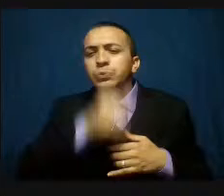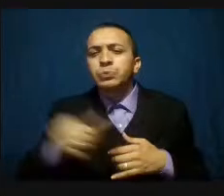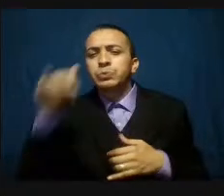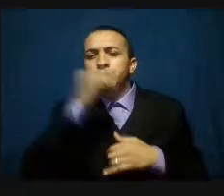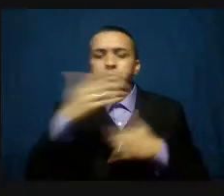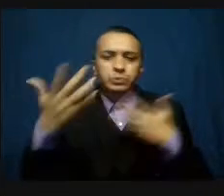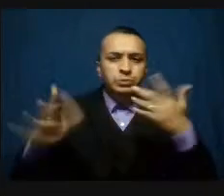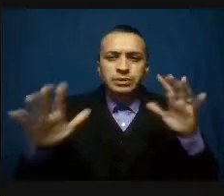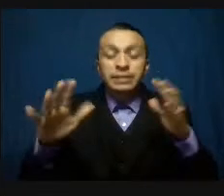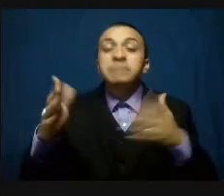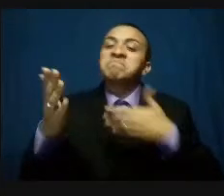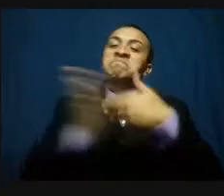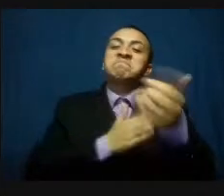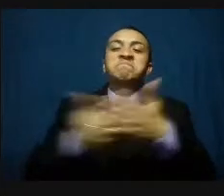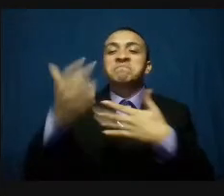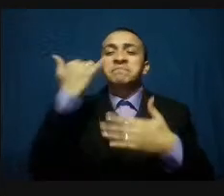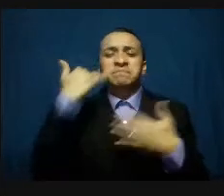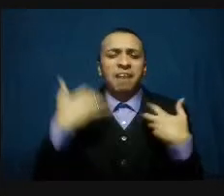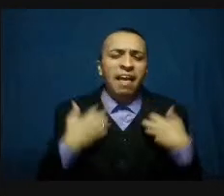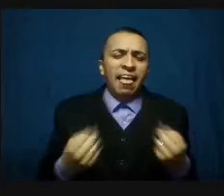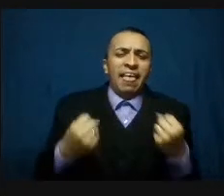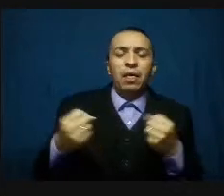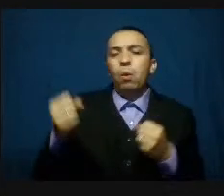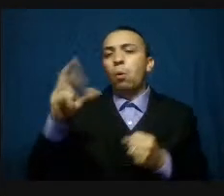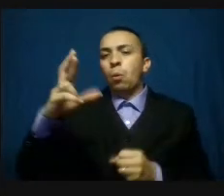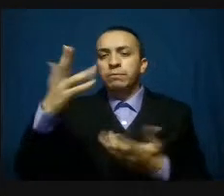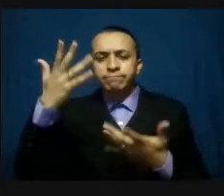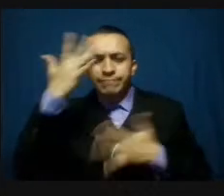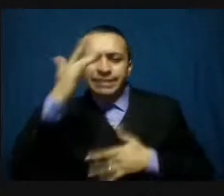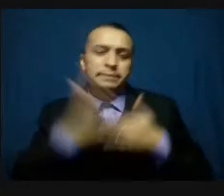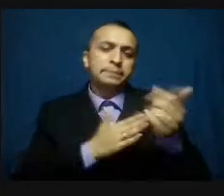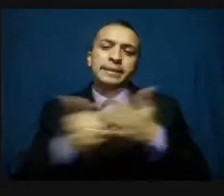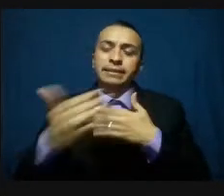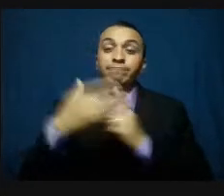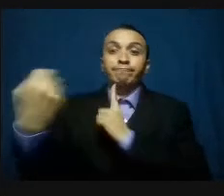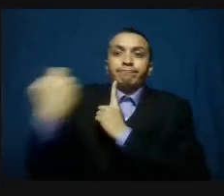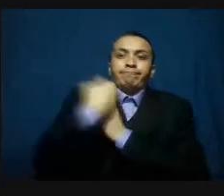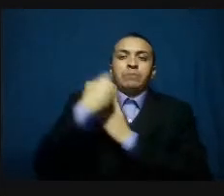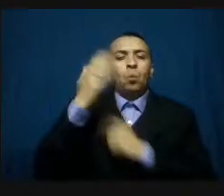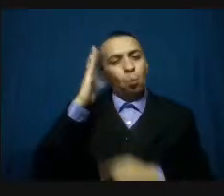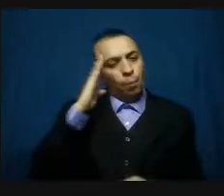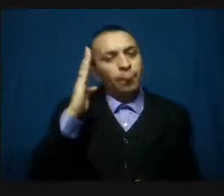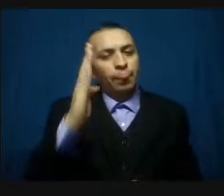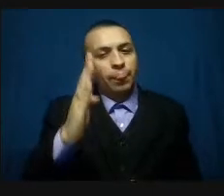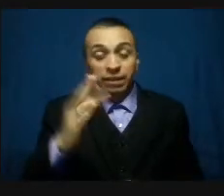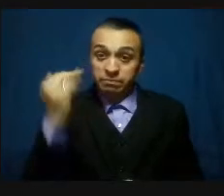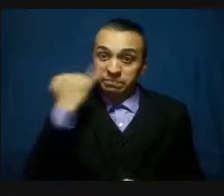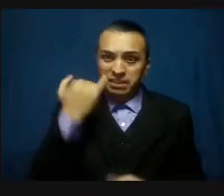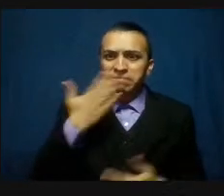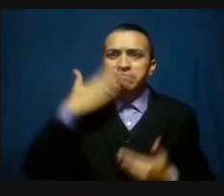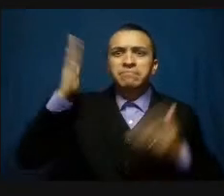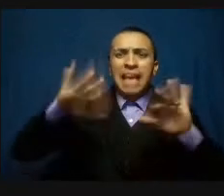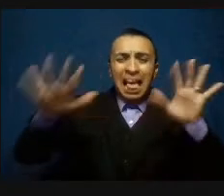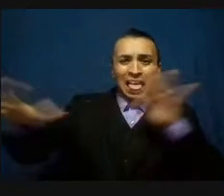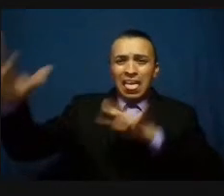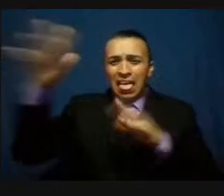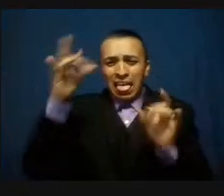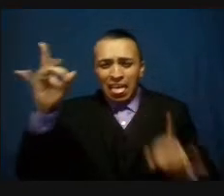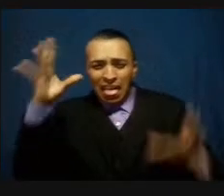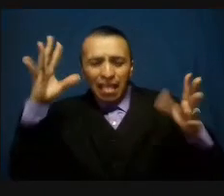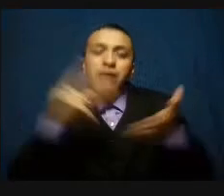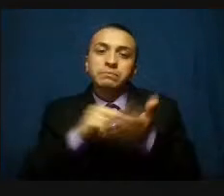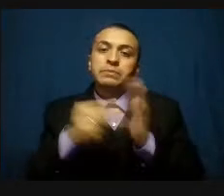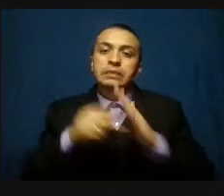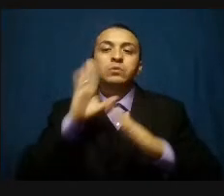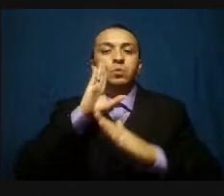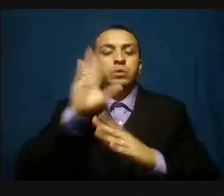are or in the absence of pre-existing conditions. Once the air quality gets unhealthy and above, everybody's going to need to stay indoors. It's going to